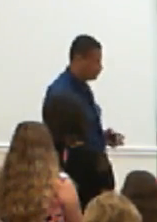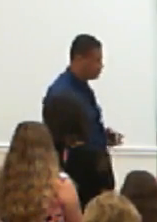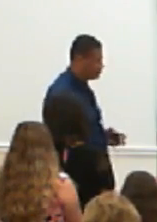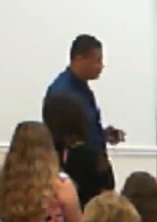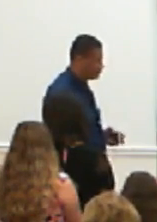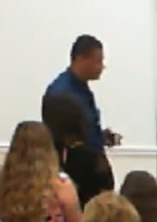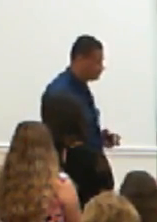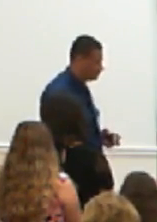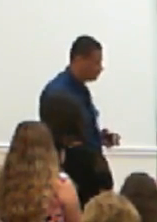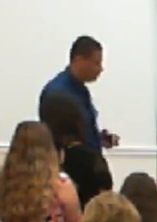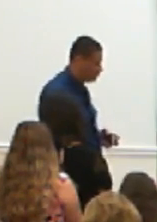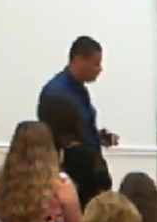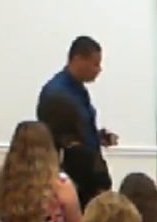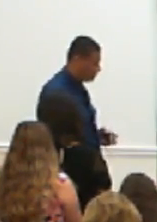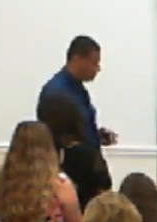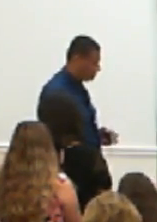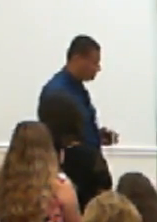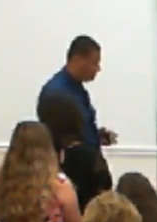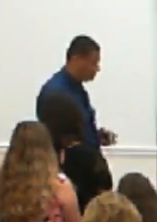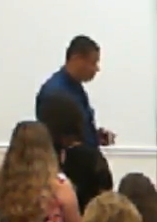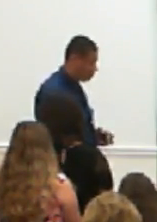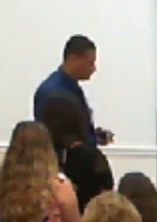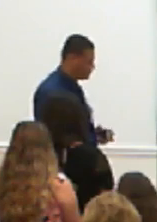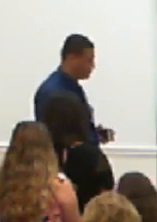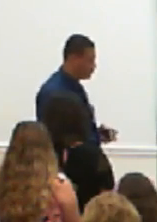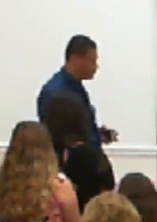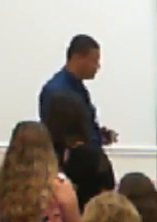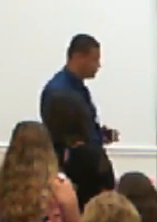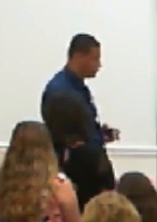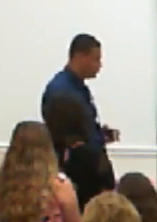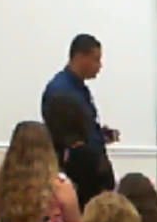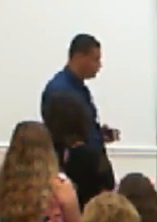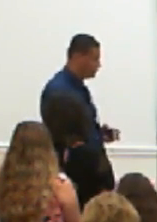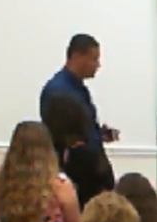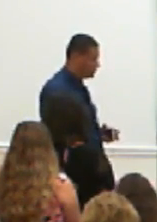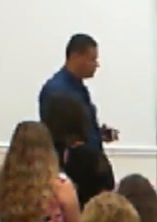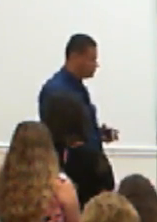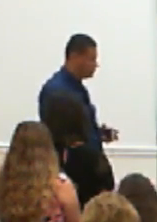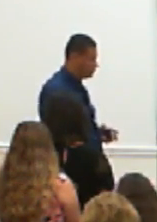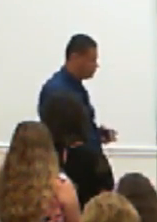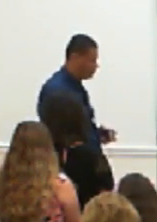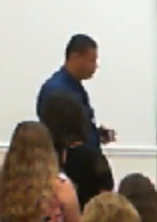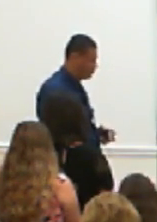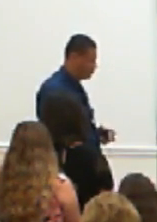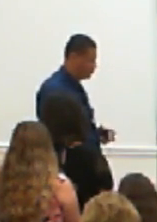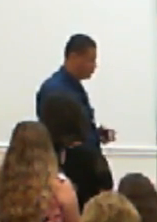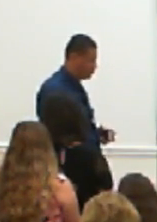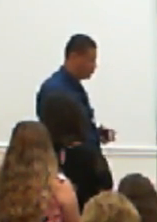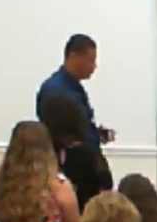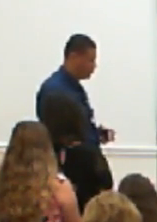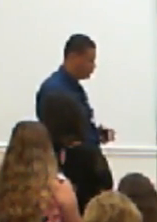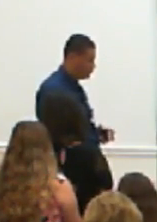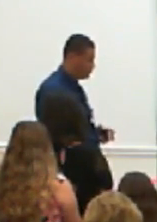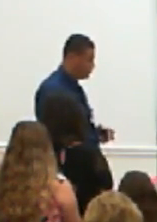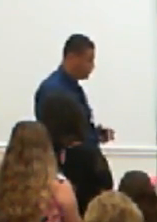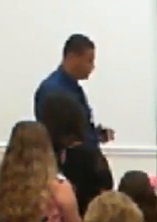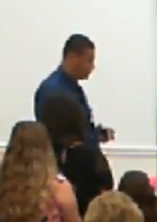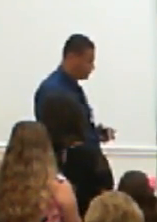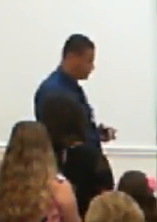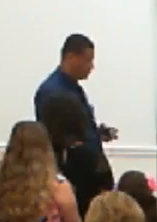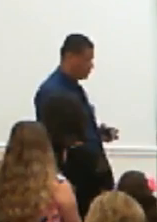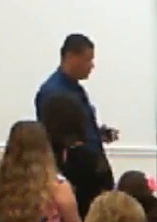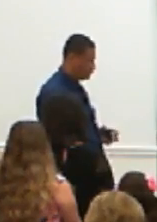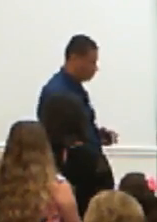we supplicate a blessing from eternity for your people, so we can find your